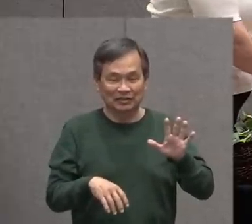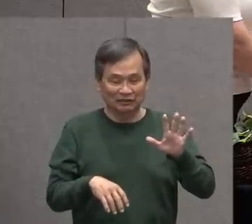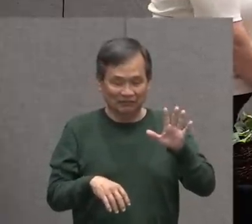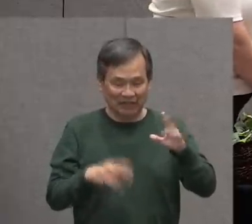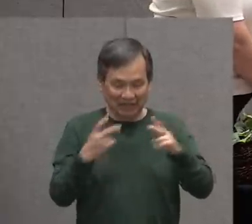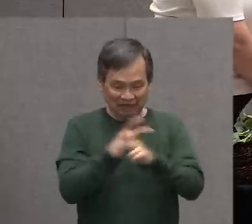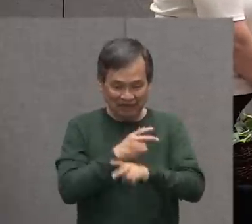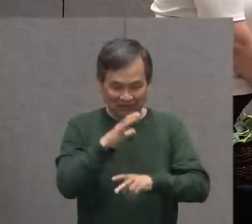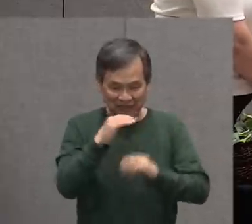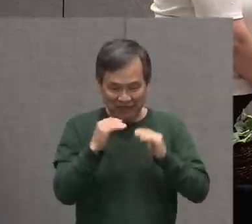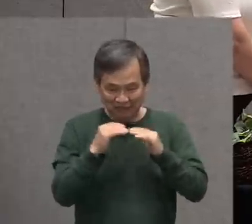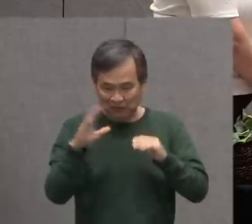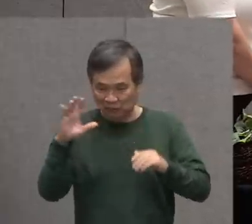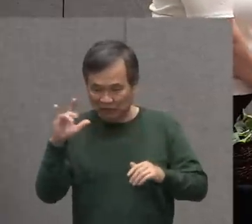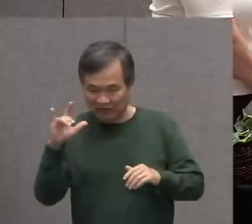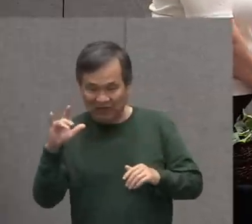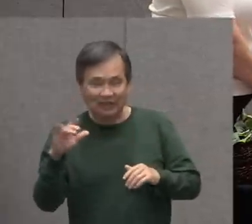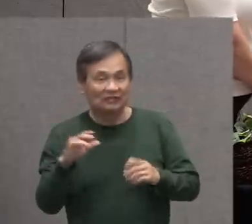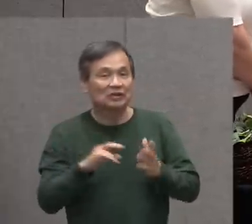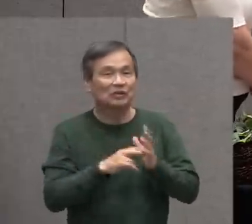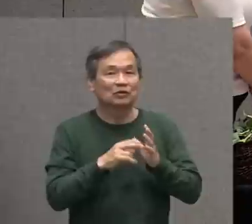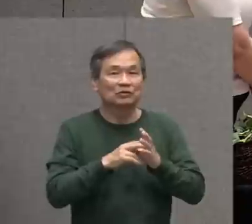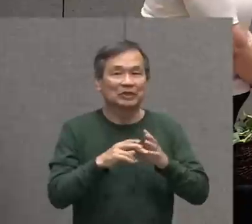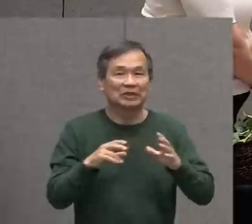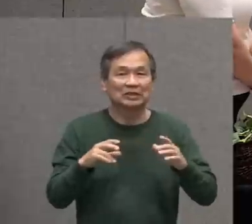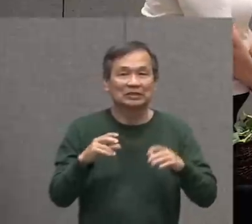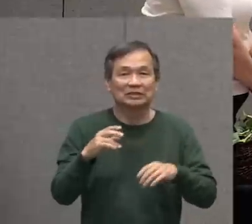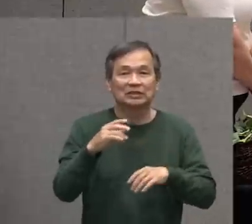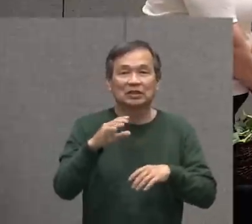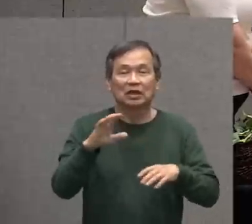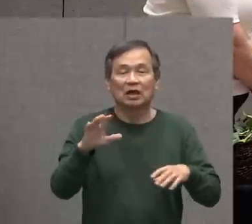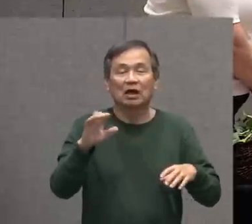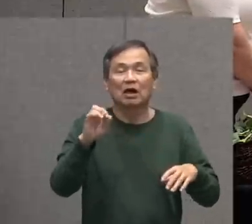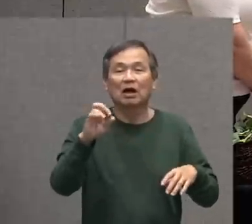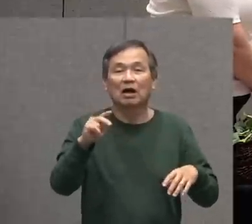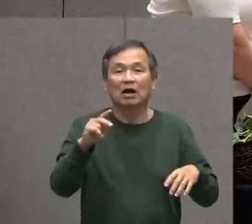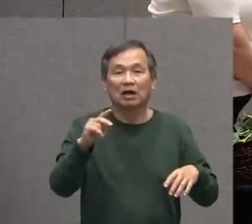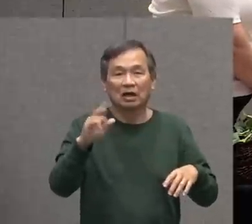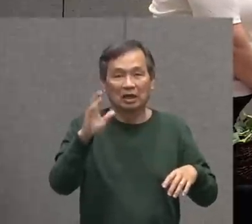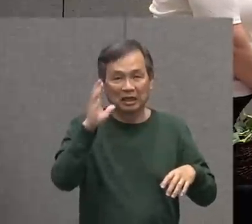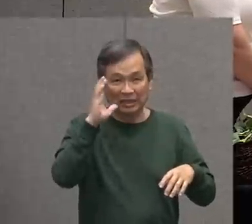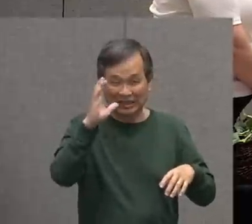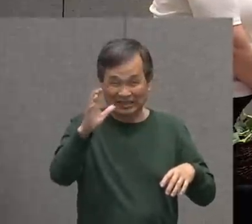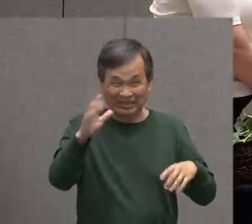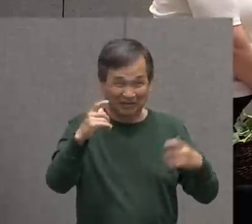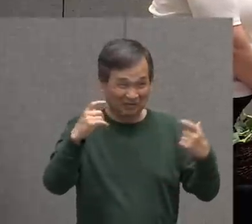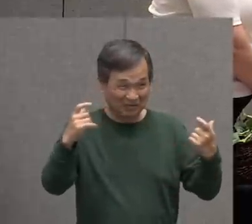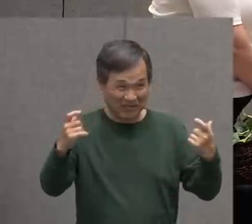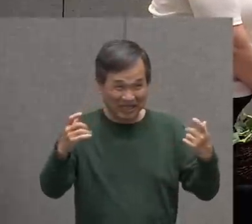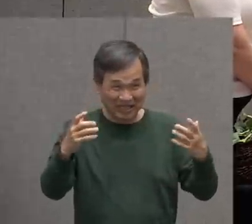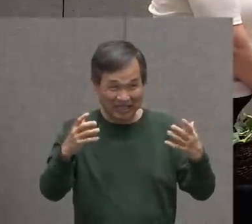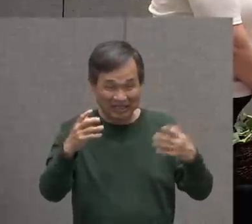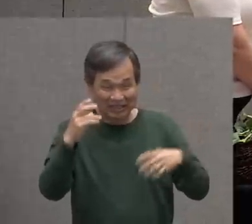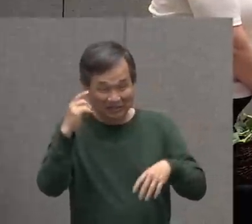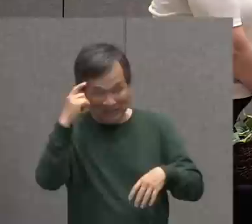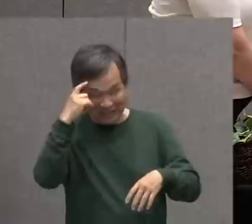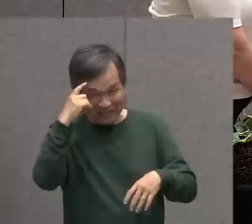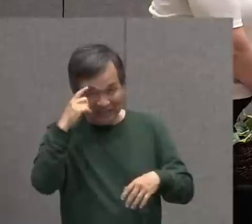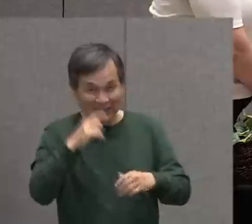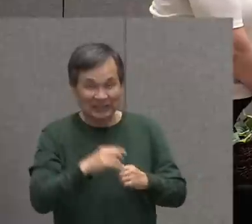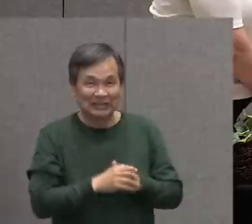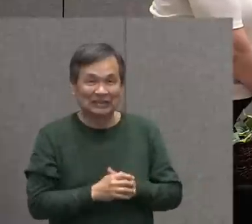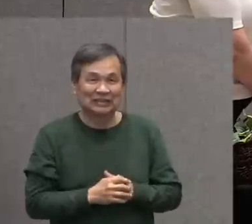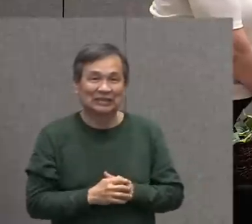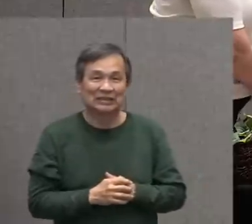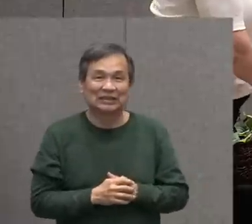5, 10, 15, 20, 25. So she's going to have another square. So I'm going to have another square, and it's going to use a big space of this. Let me think here.